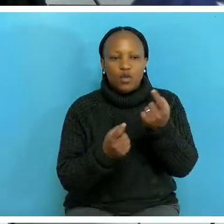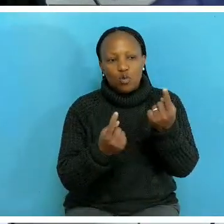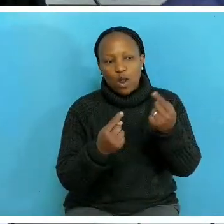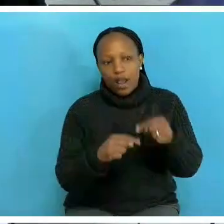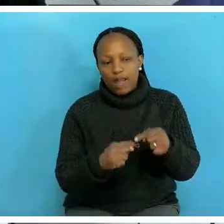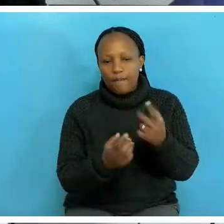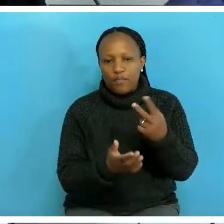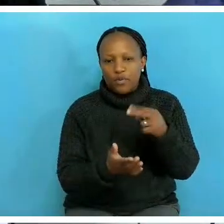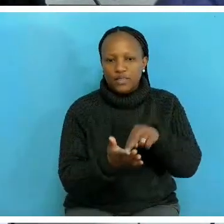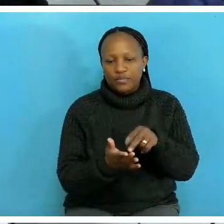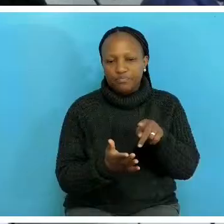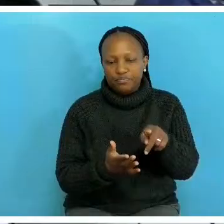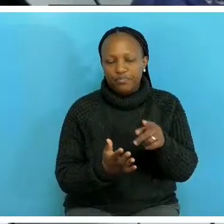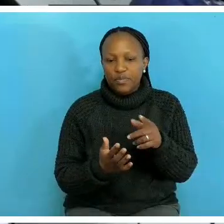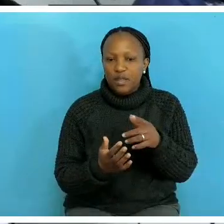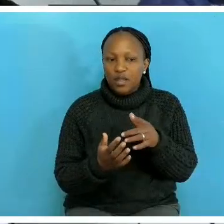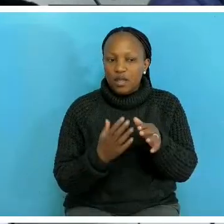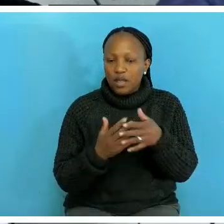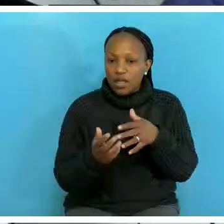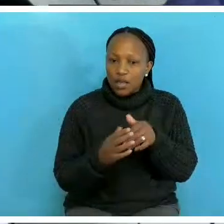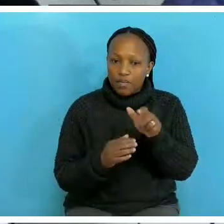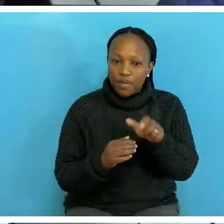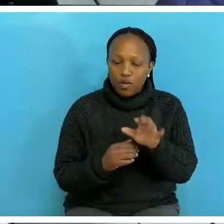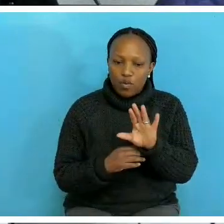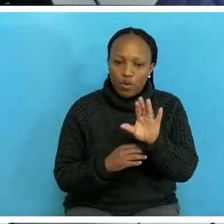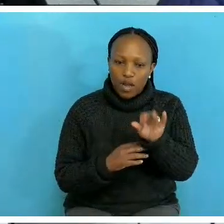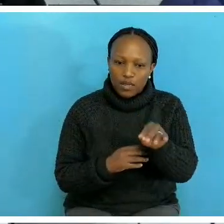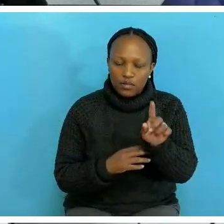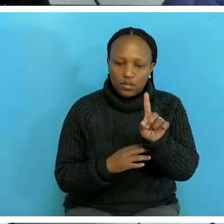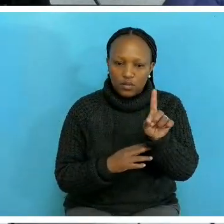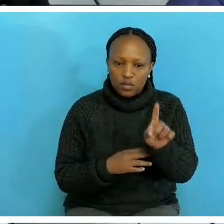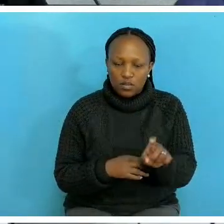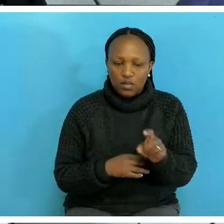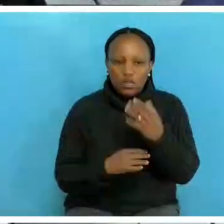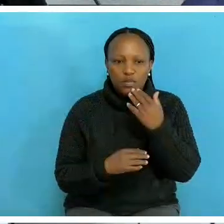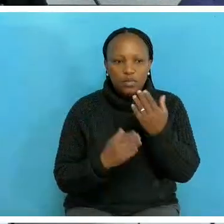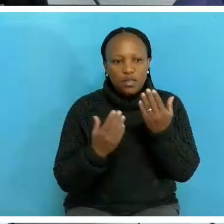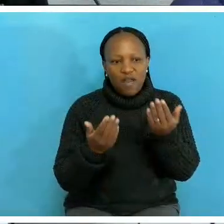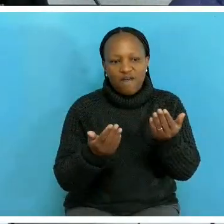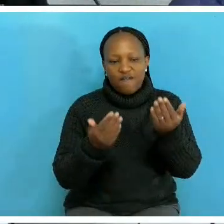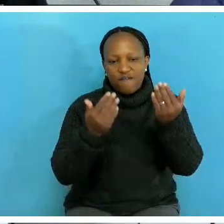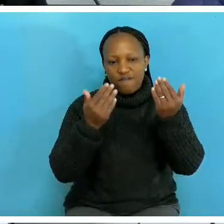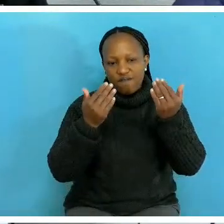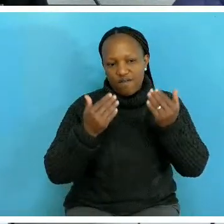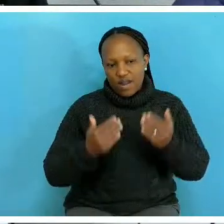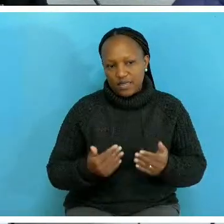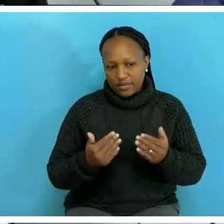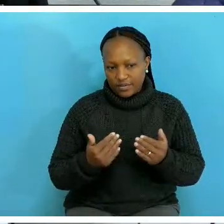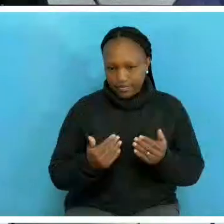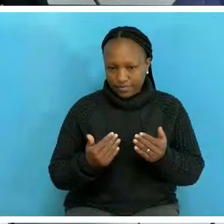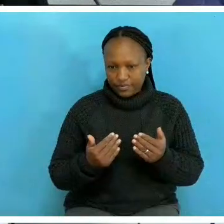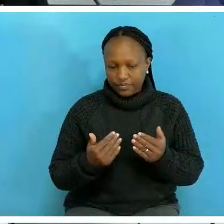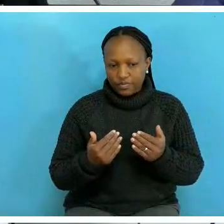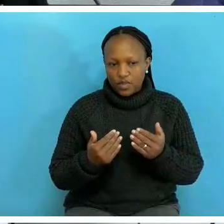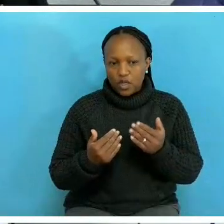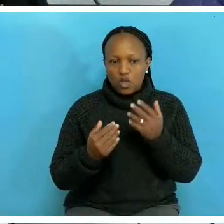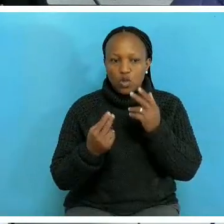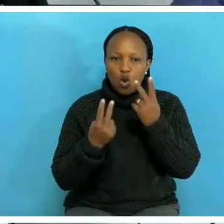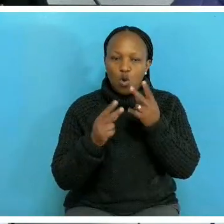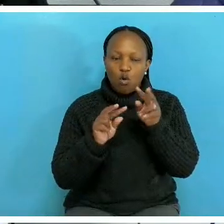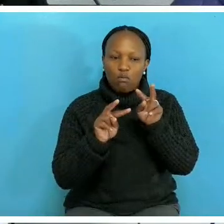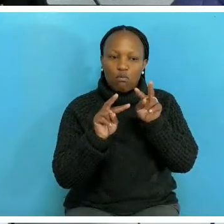every person who wants to ask a question, can you come stand in front and face the audience as well so